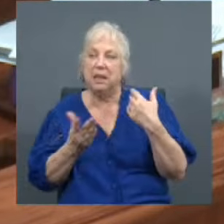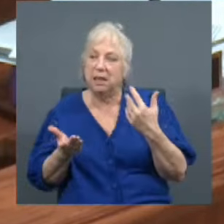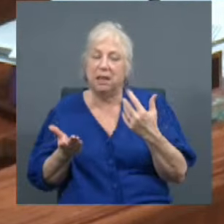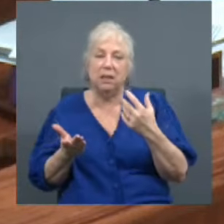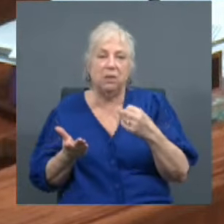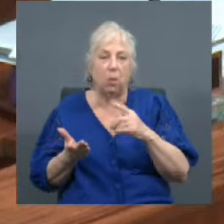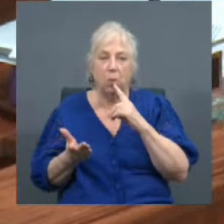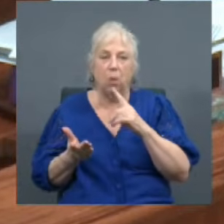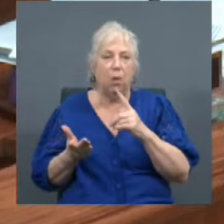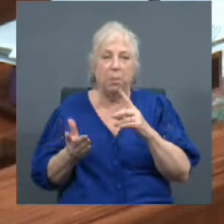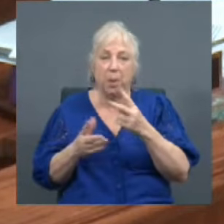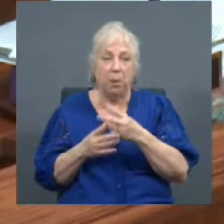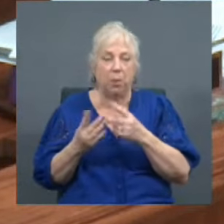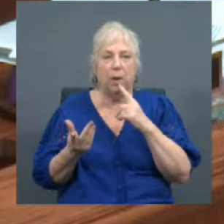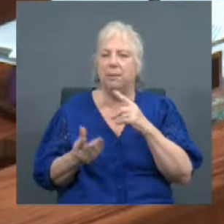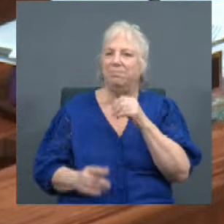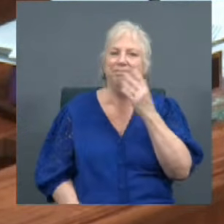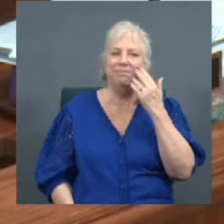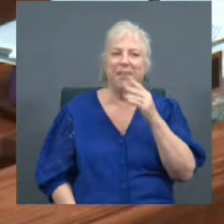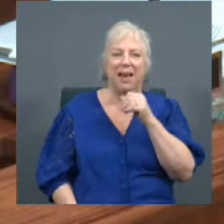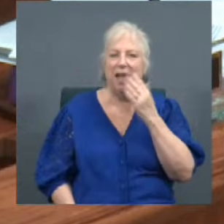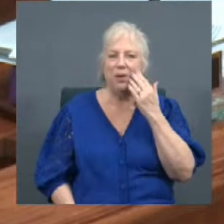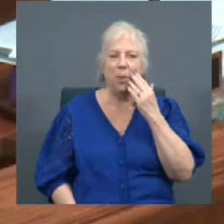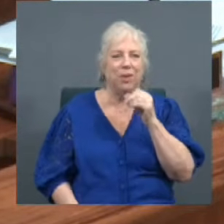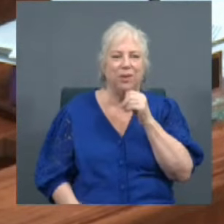are carried. I know they're not insured.